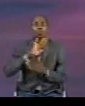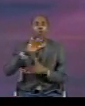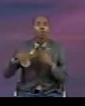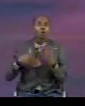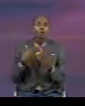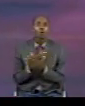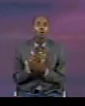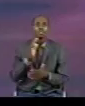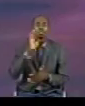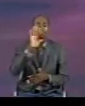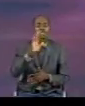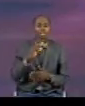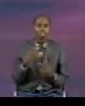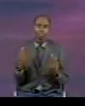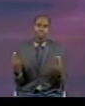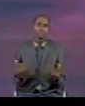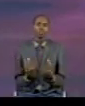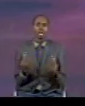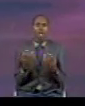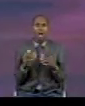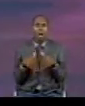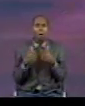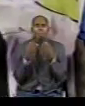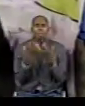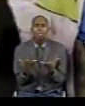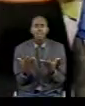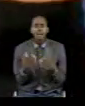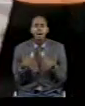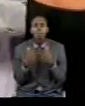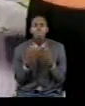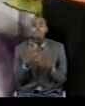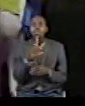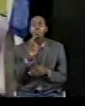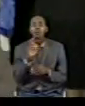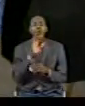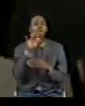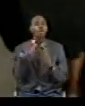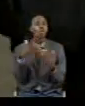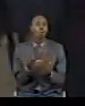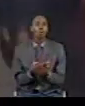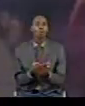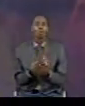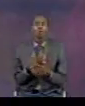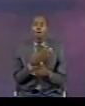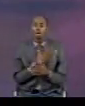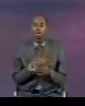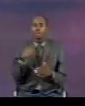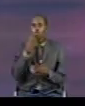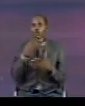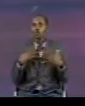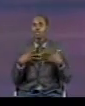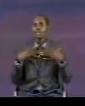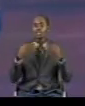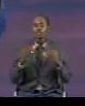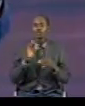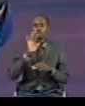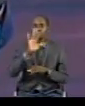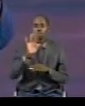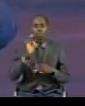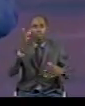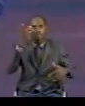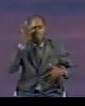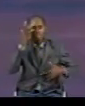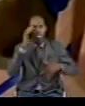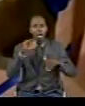thine iniquities. How many iniquities? And then who healeth all the diseases. How many